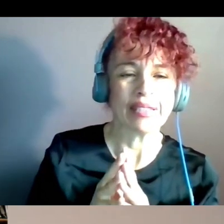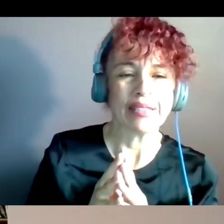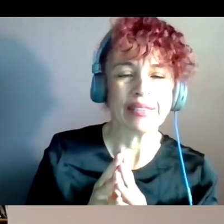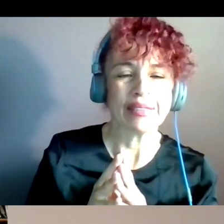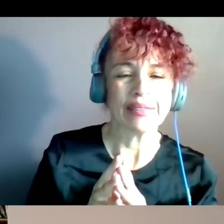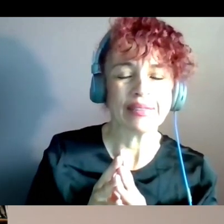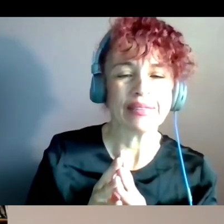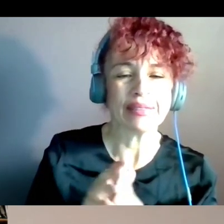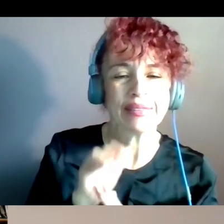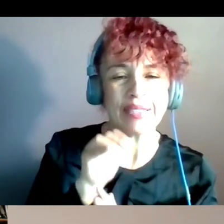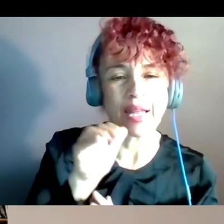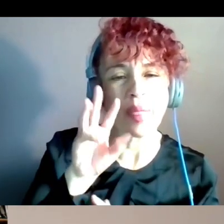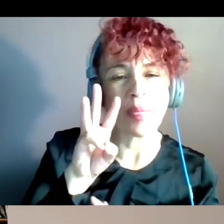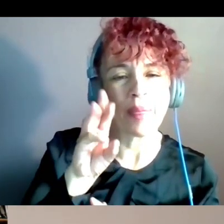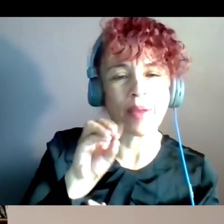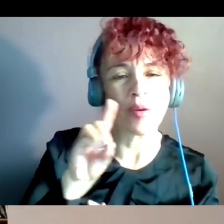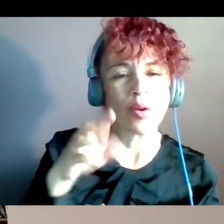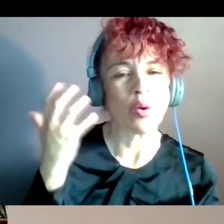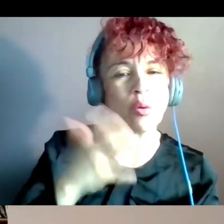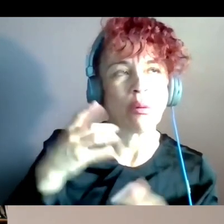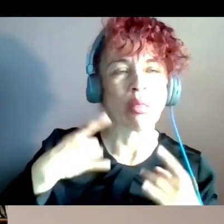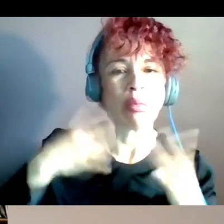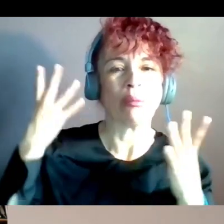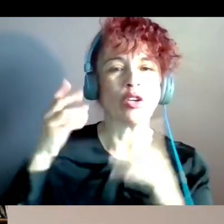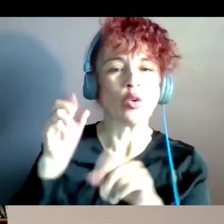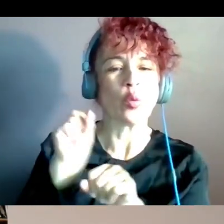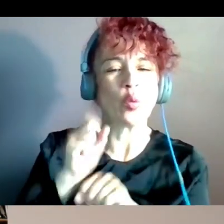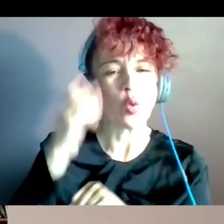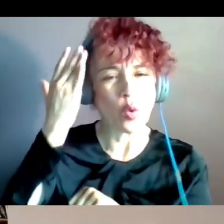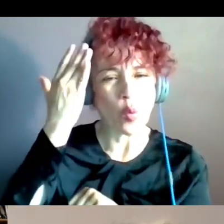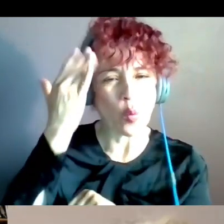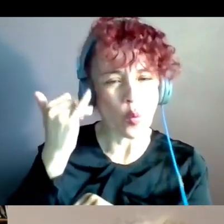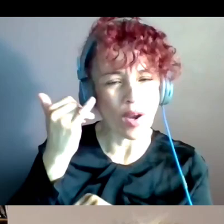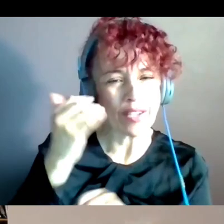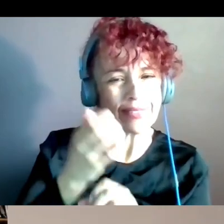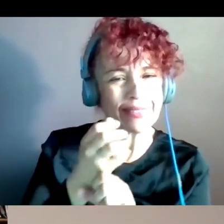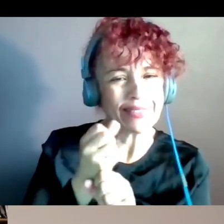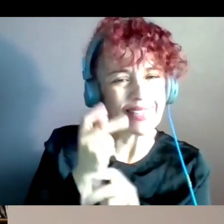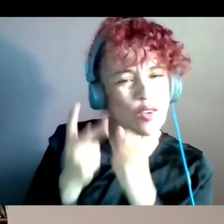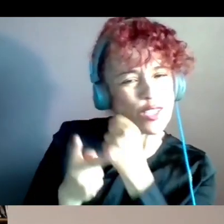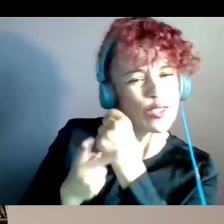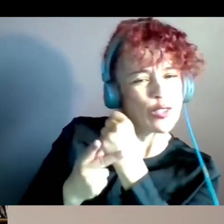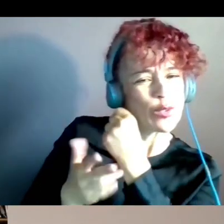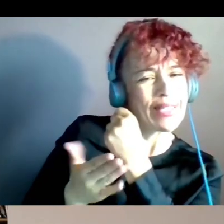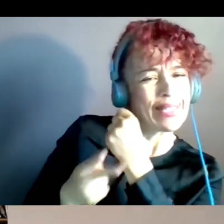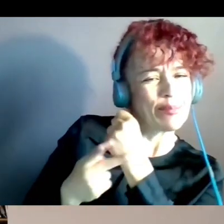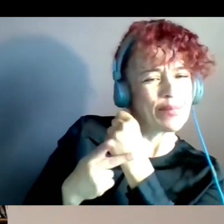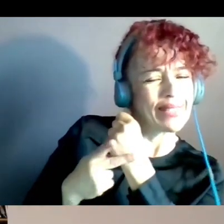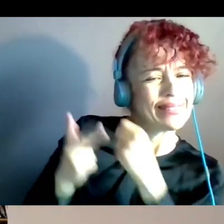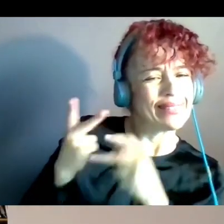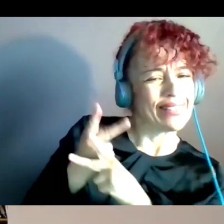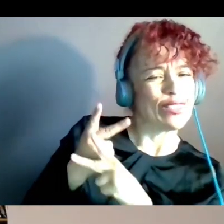If that piece of wood was so miserable to work with, why did you pick it? Or how did that